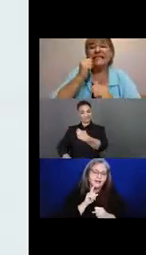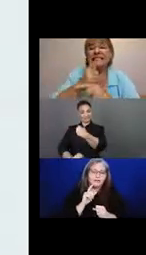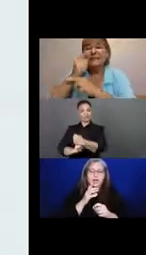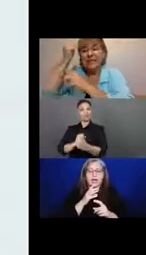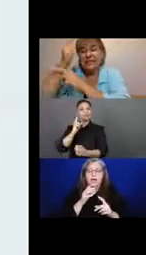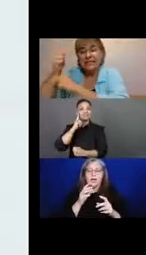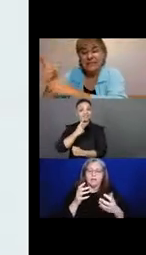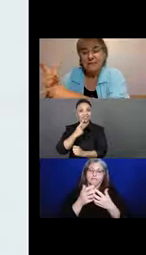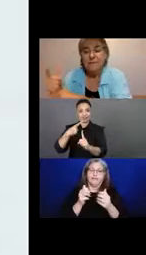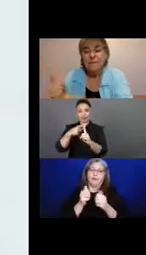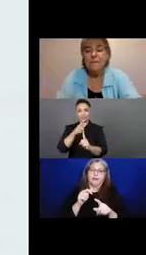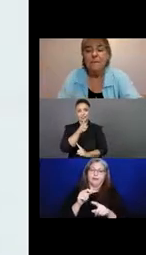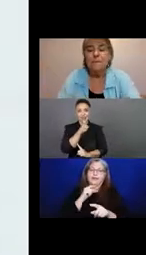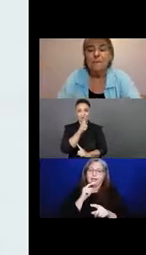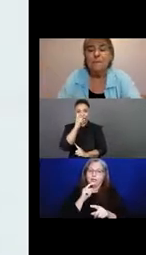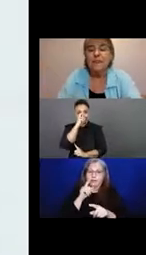hearing siblings.